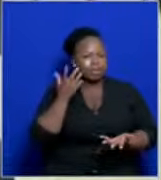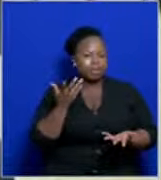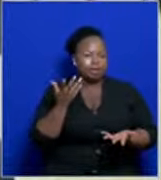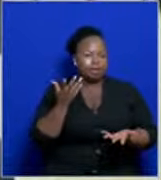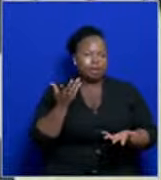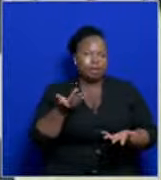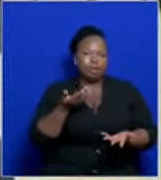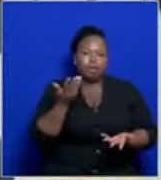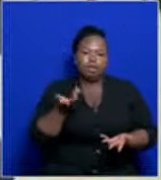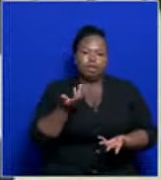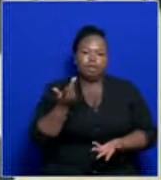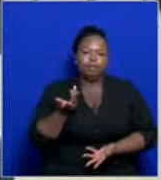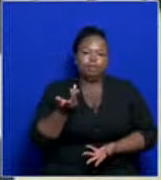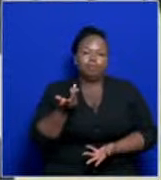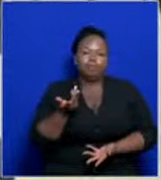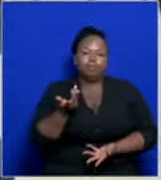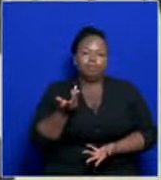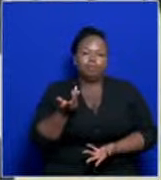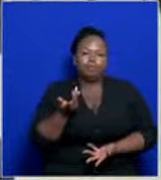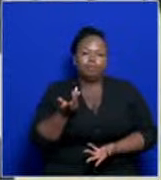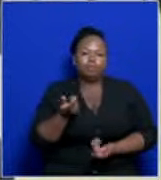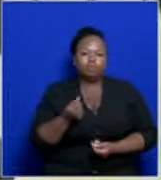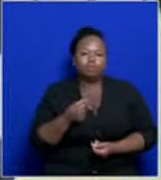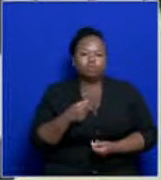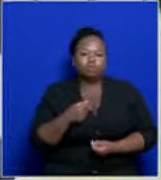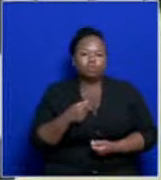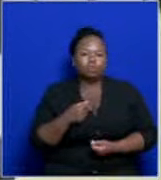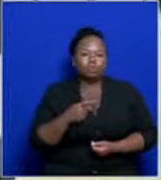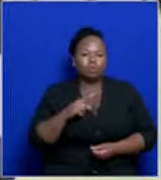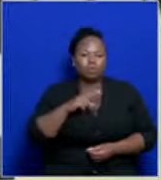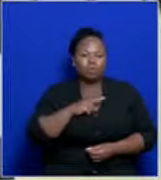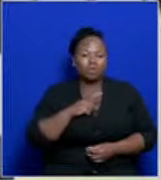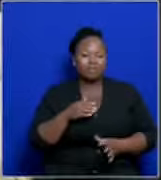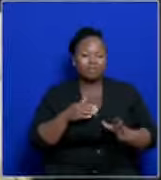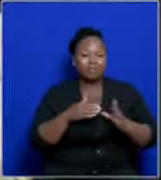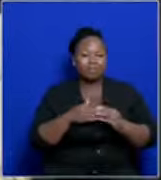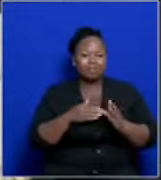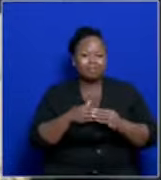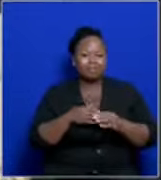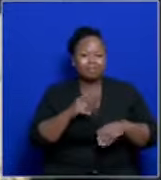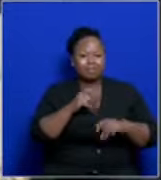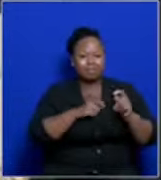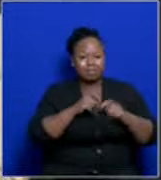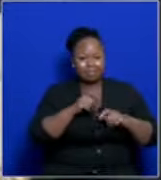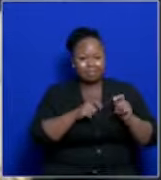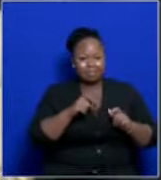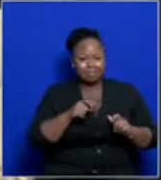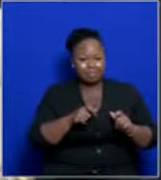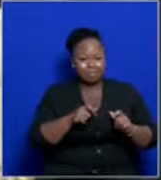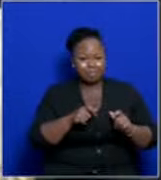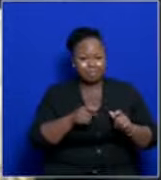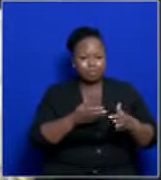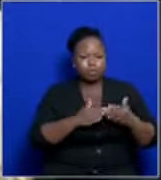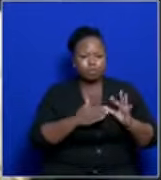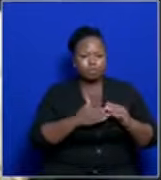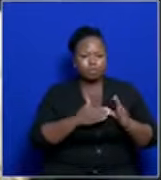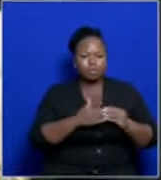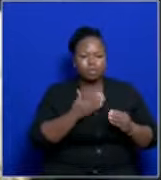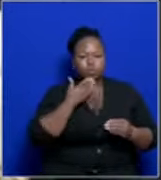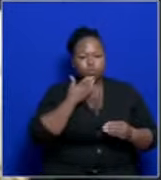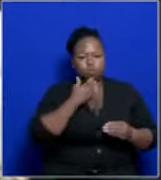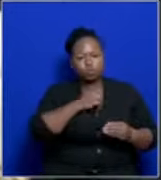cold comfort for a member of the public who has been robbed by